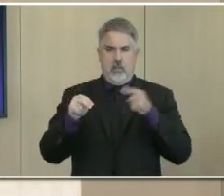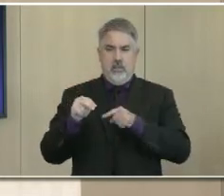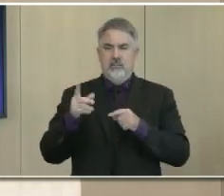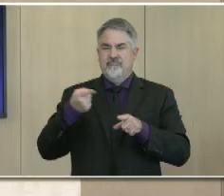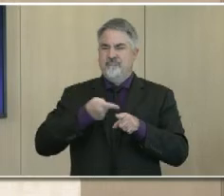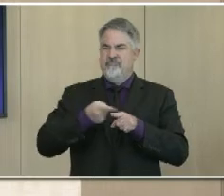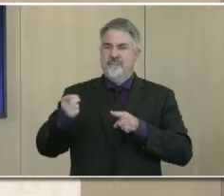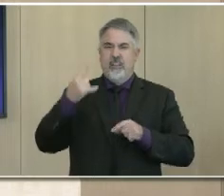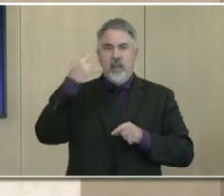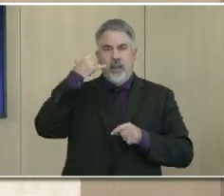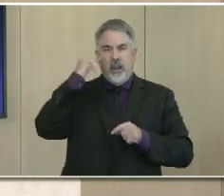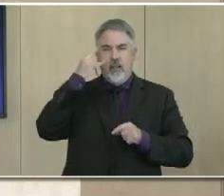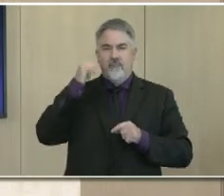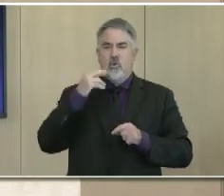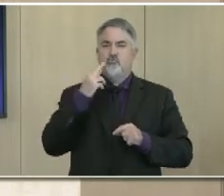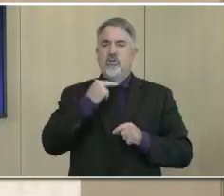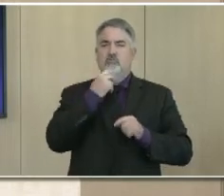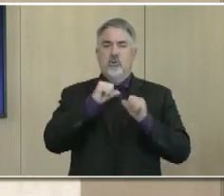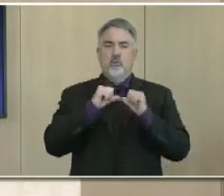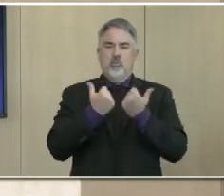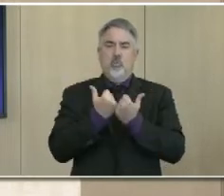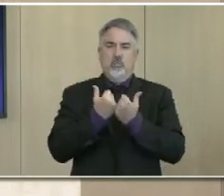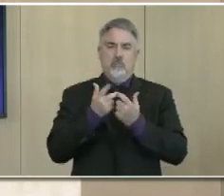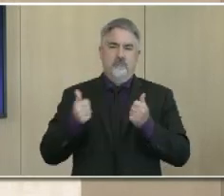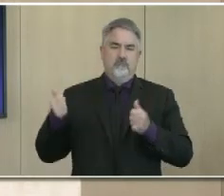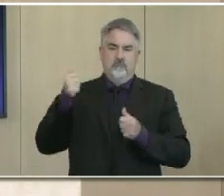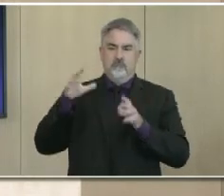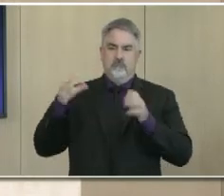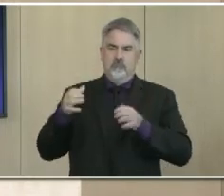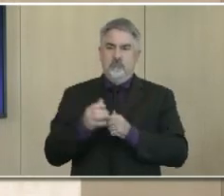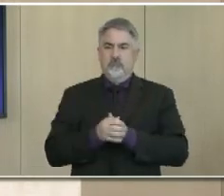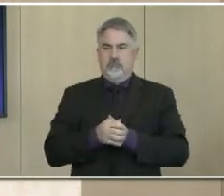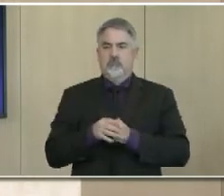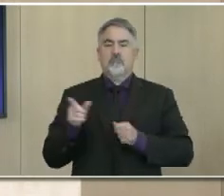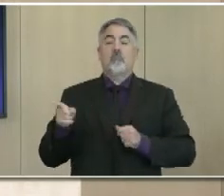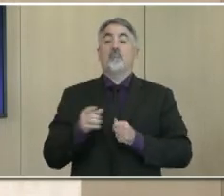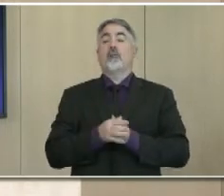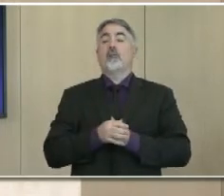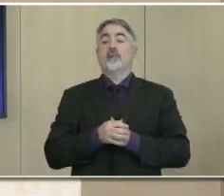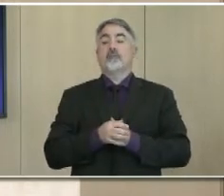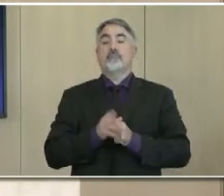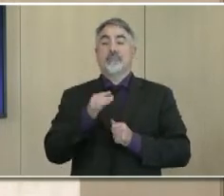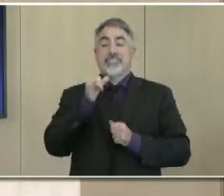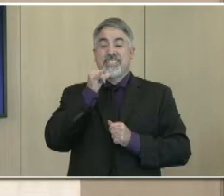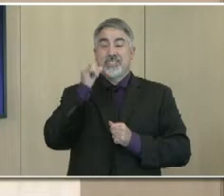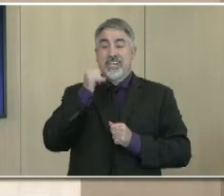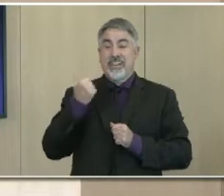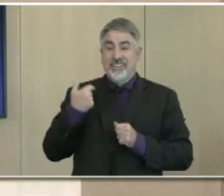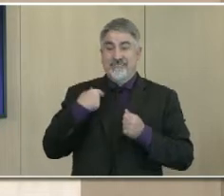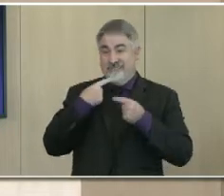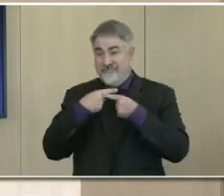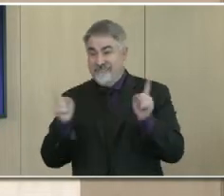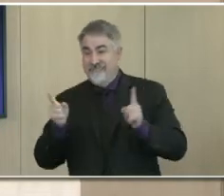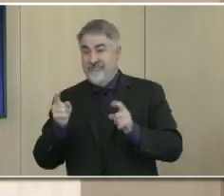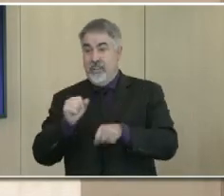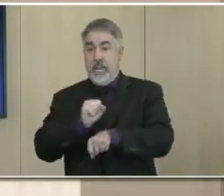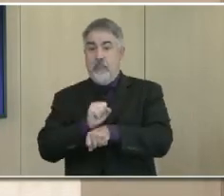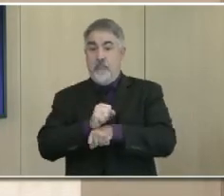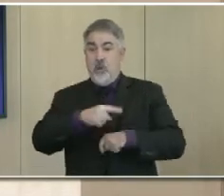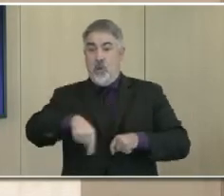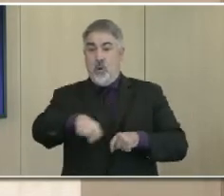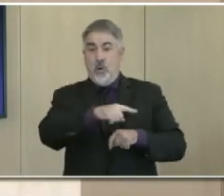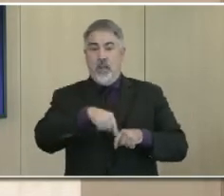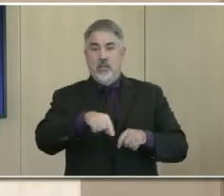Association. Yesterday, we announced our updated public health order regarding employees at essential businesses